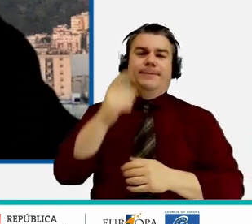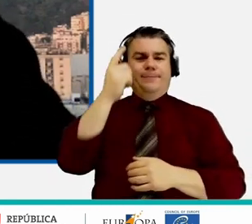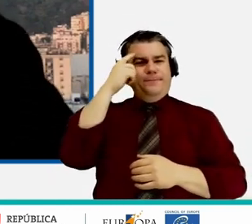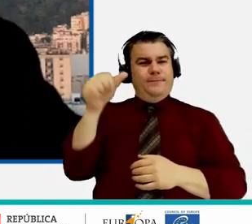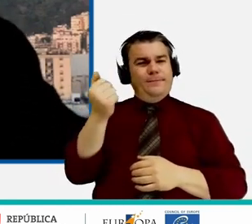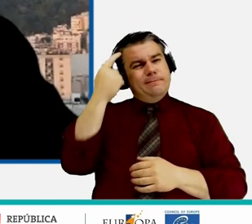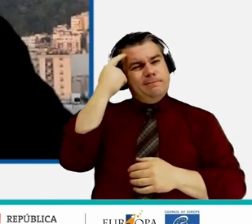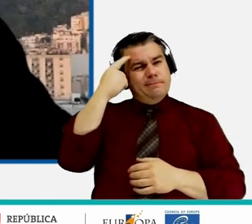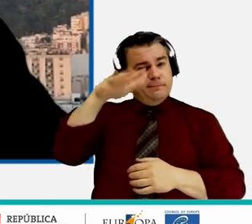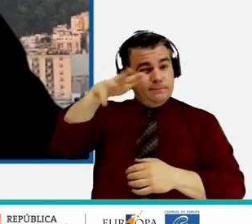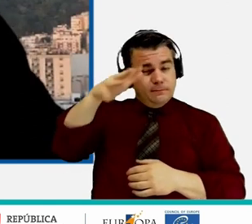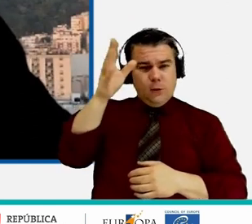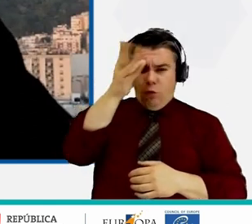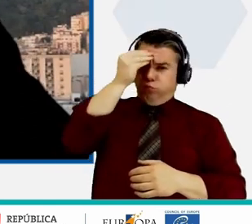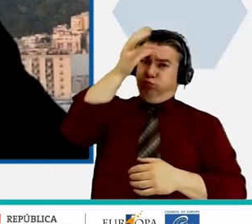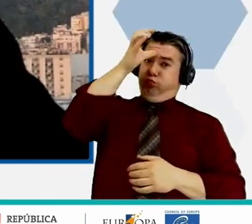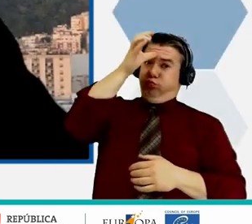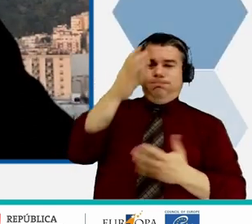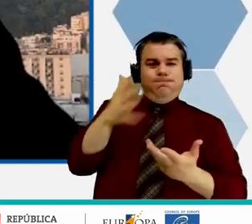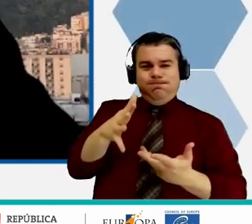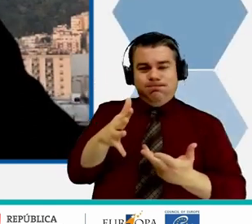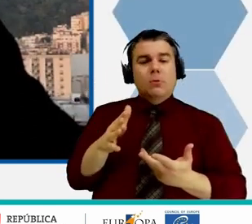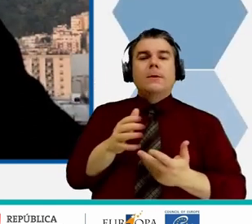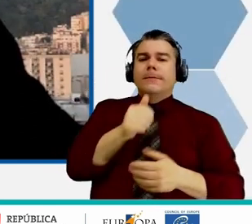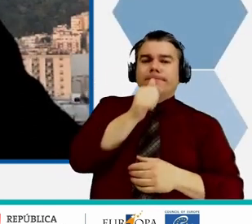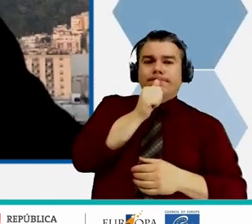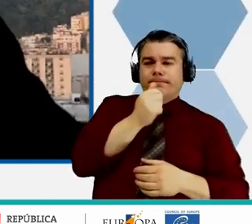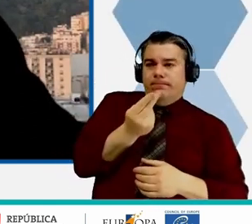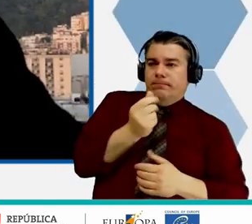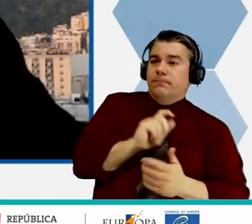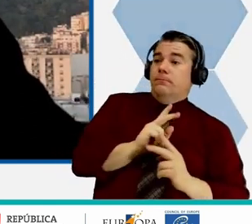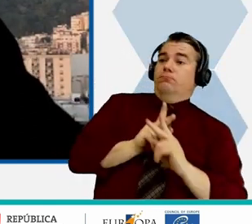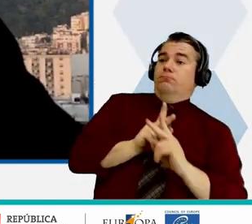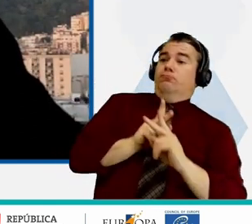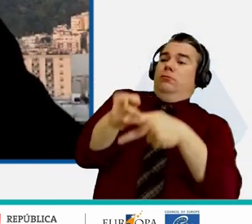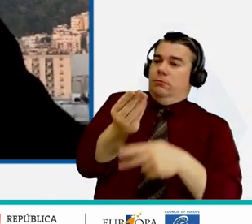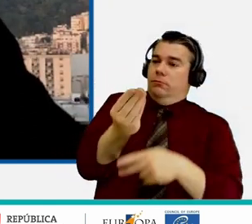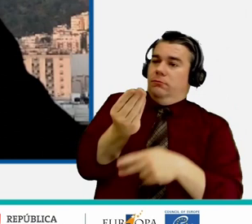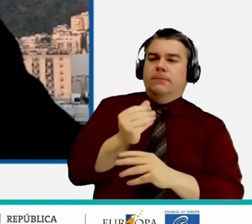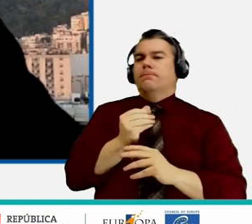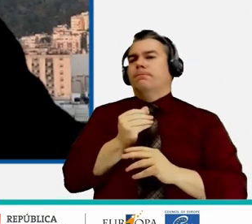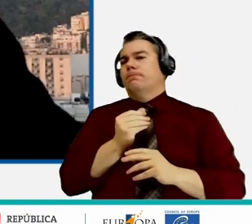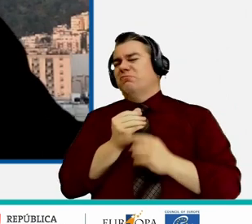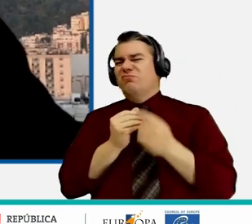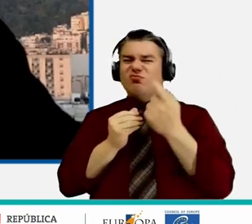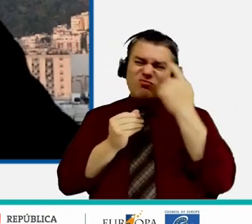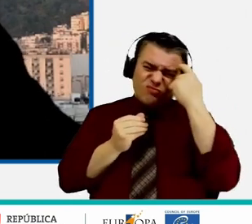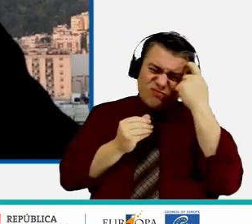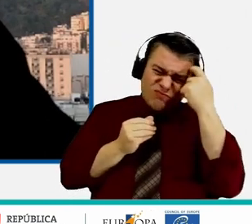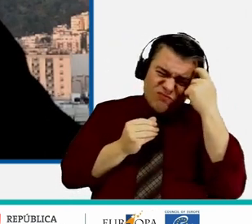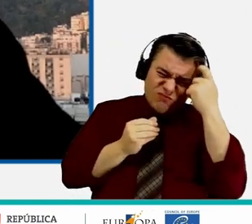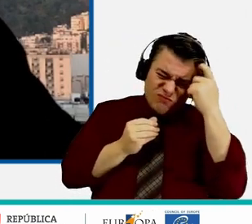we see that private investor in a lot of times lack of the comprehensive understanding of sustainable